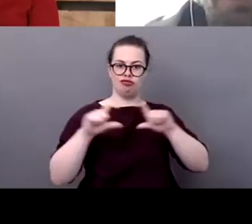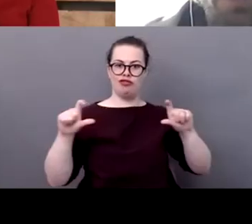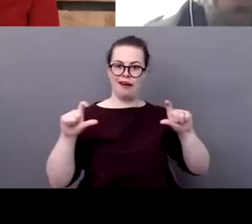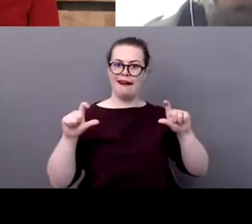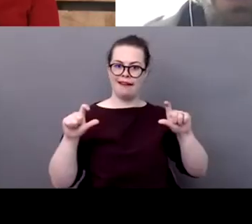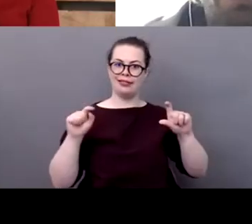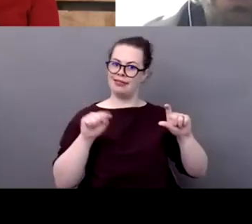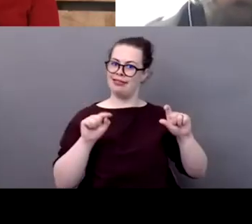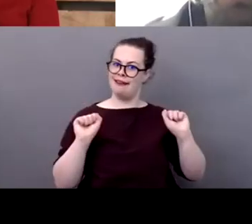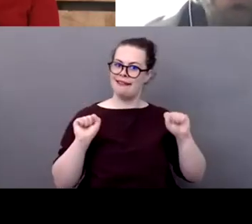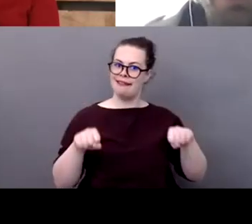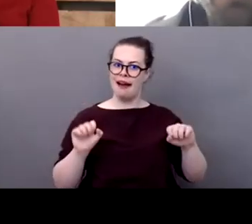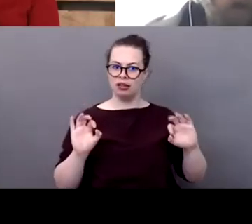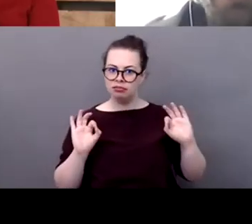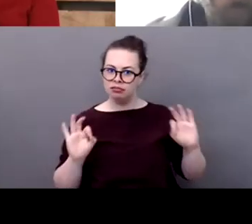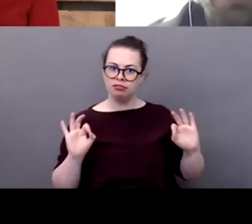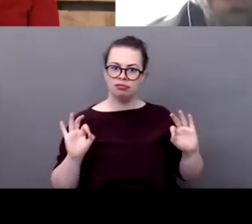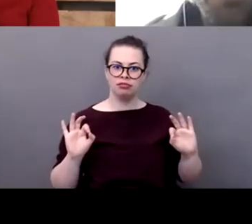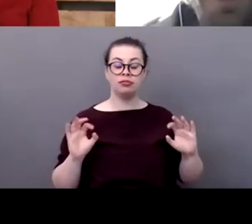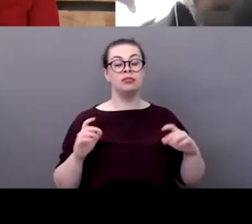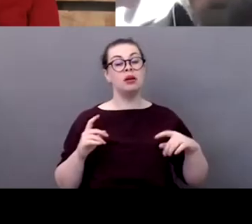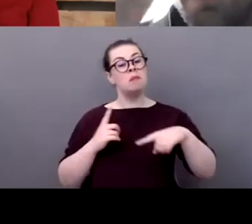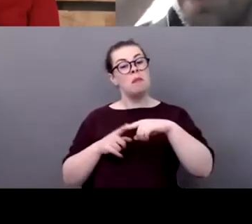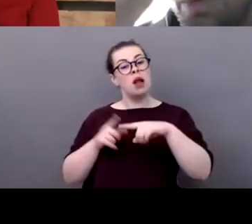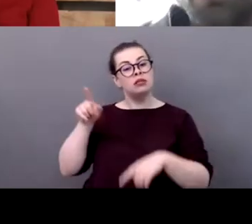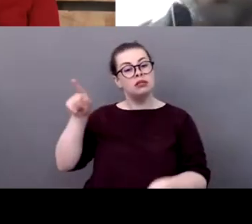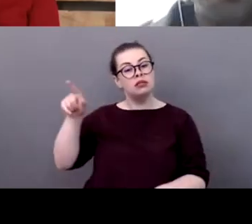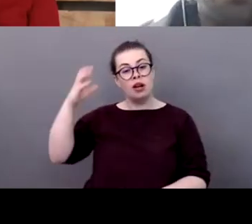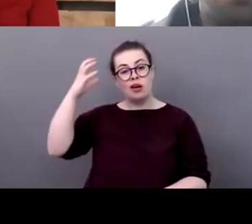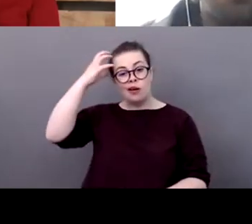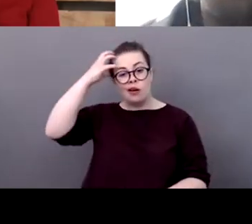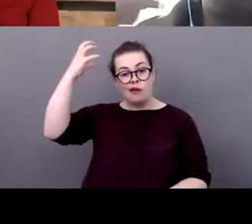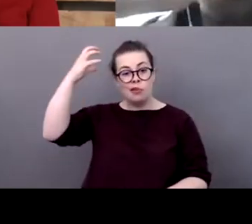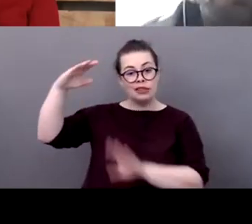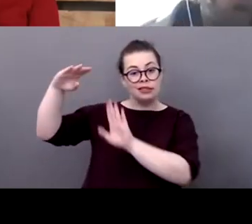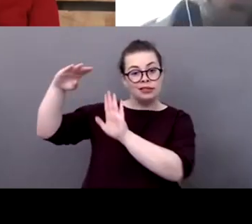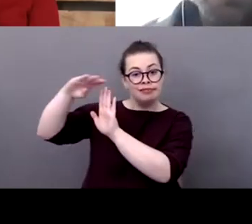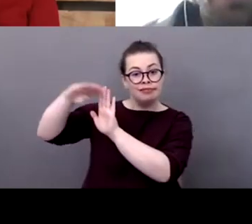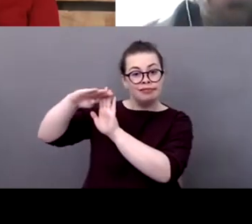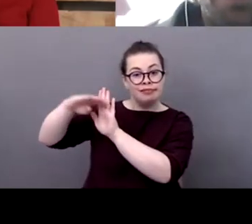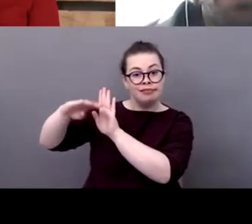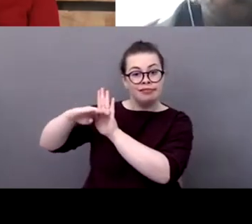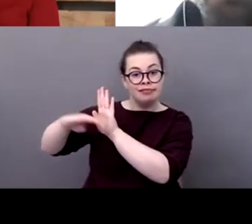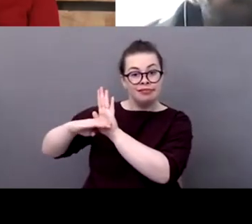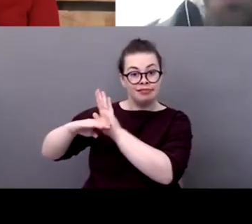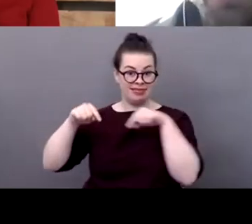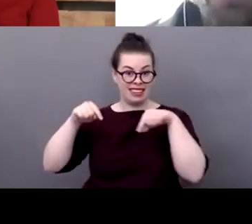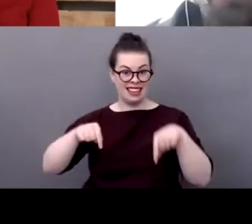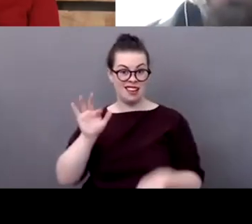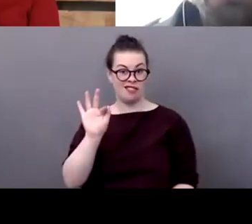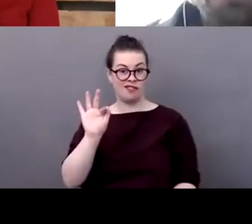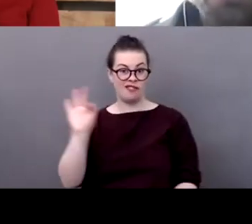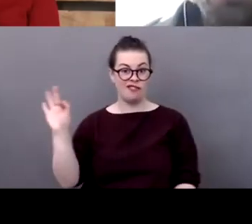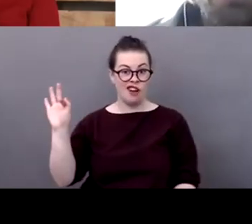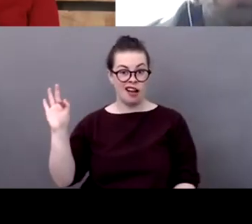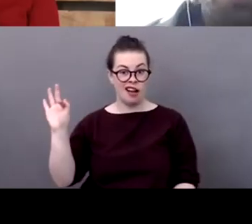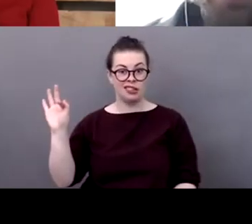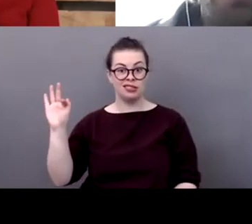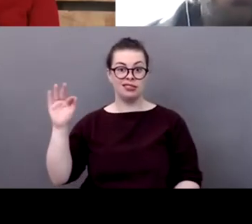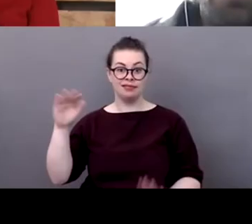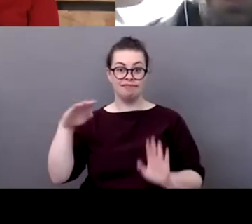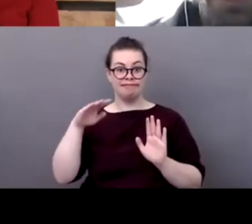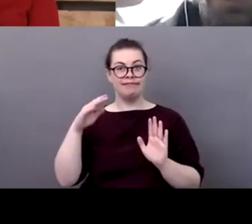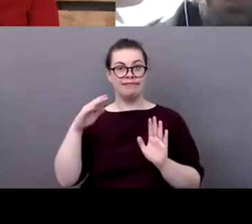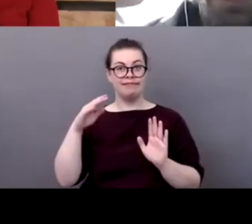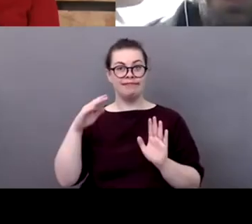is, we are talking about regulation. Yes, there are rules. In France, there's going to be another big rule coming